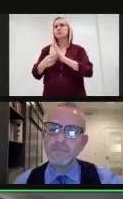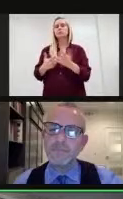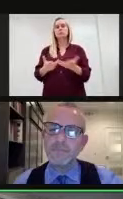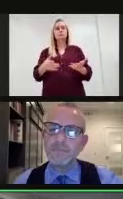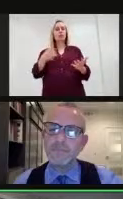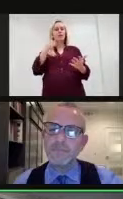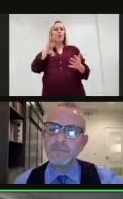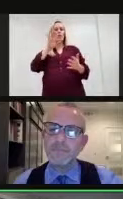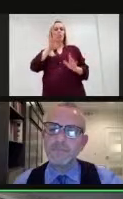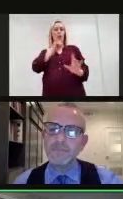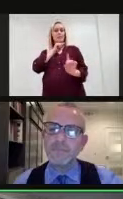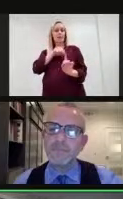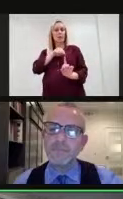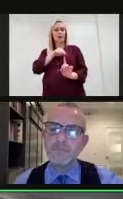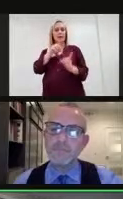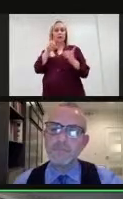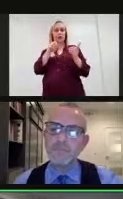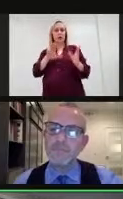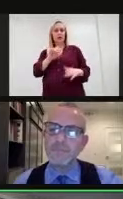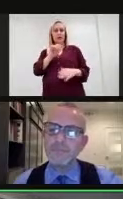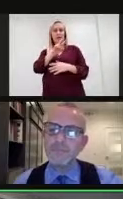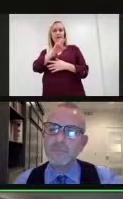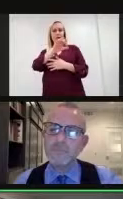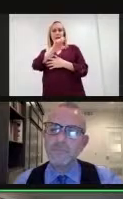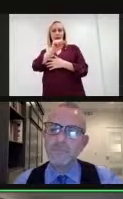point, Director Avila,